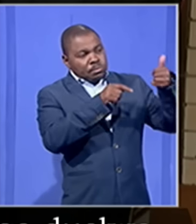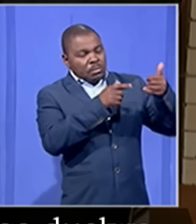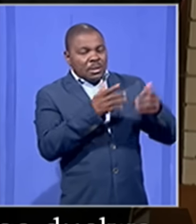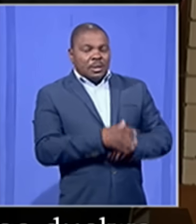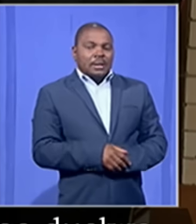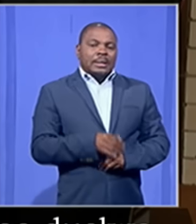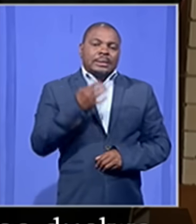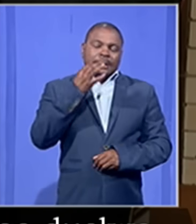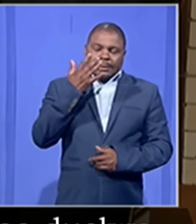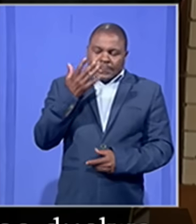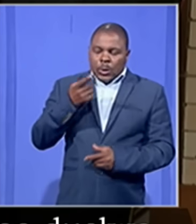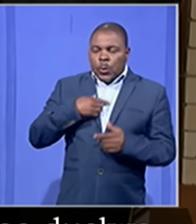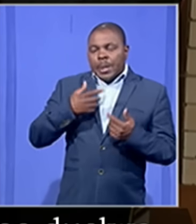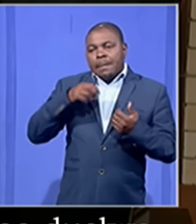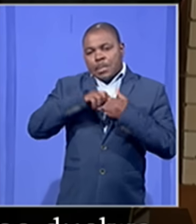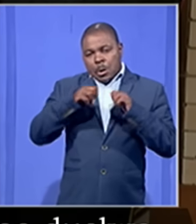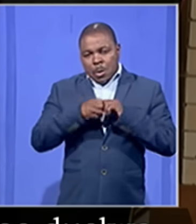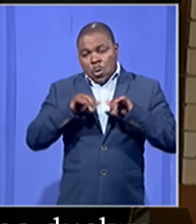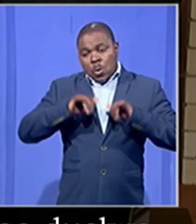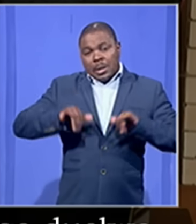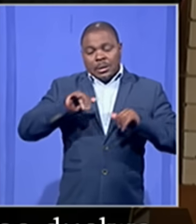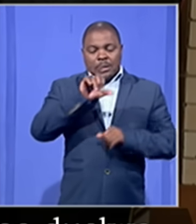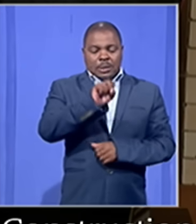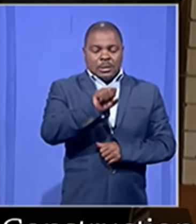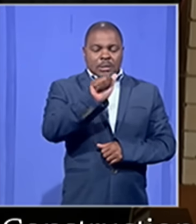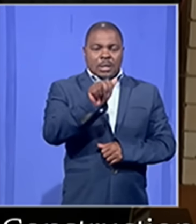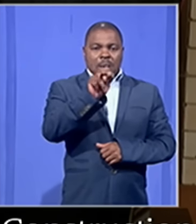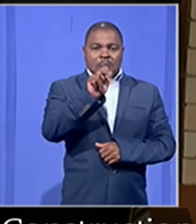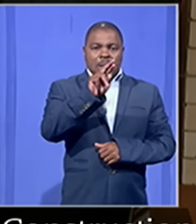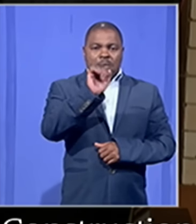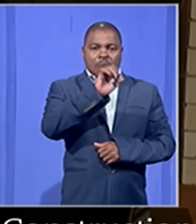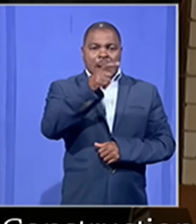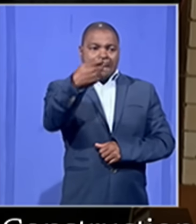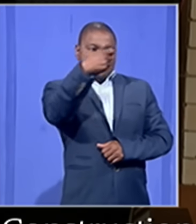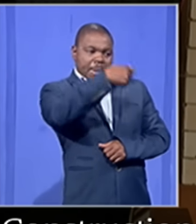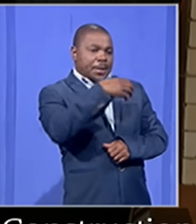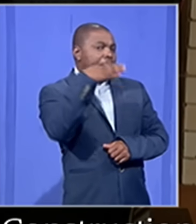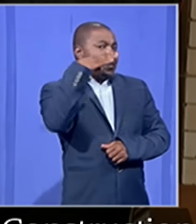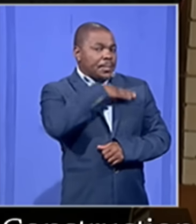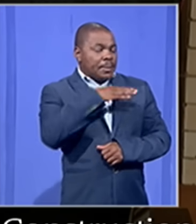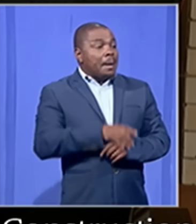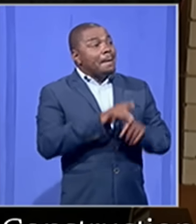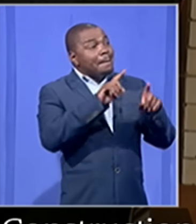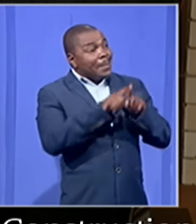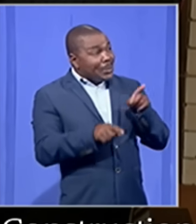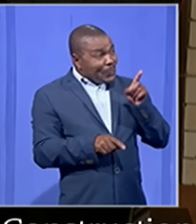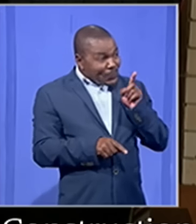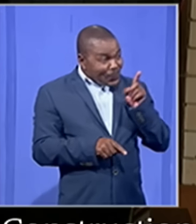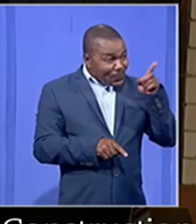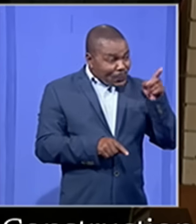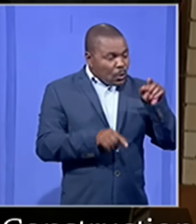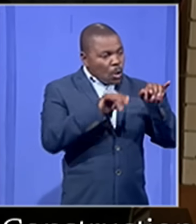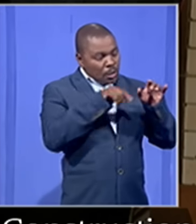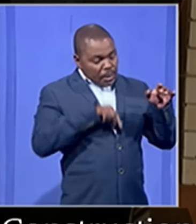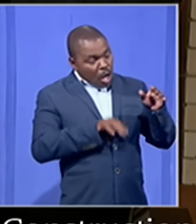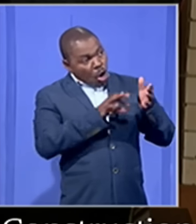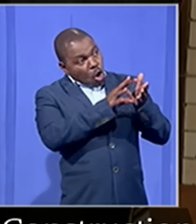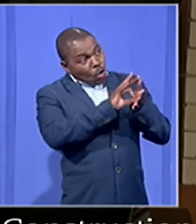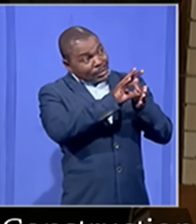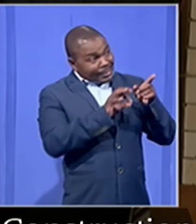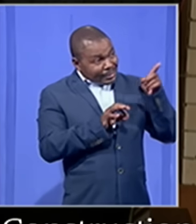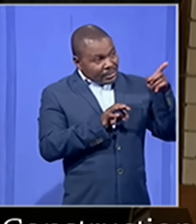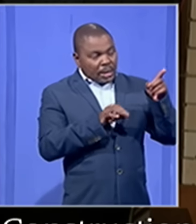problem. We're waiting for Sunroll to pay, and Sunroll doesn't pay us. But you are the ones who they have contract with you, ma'am,